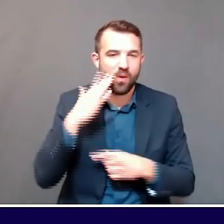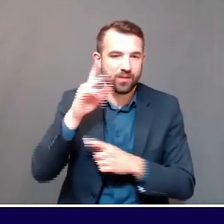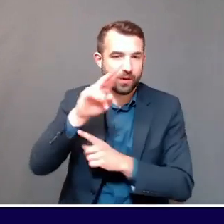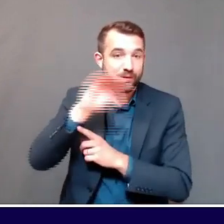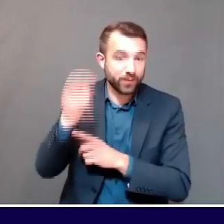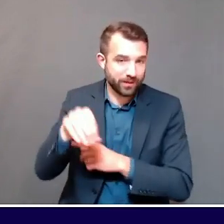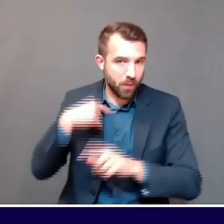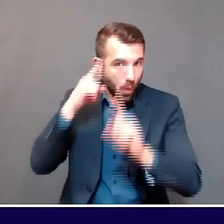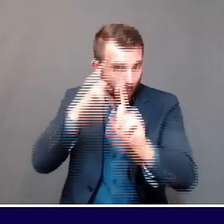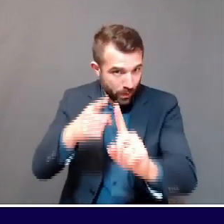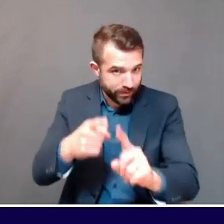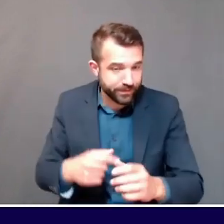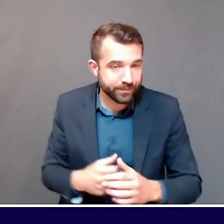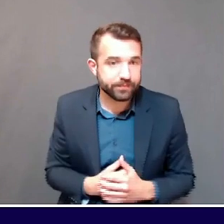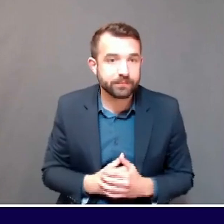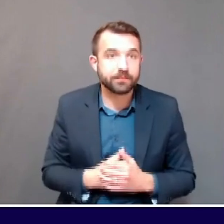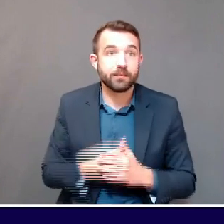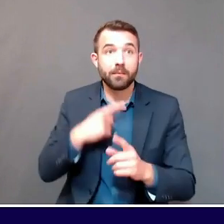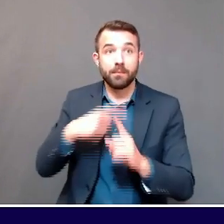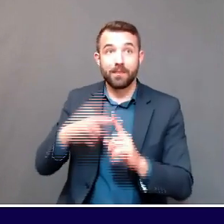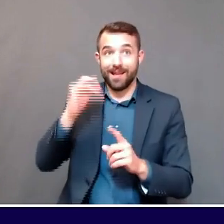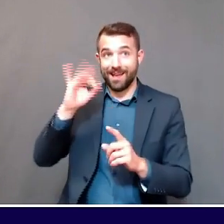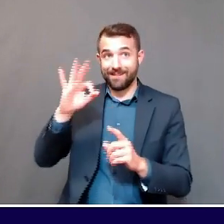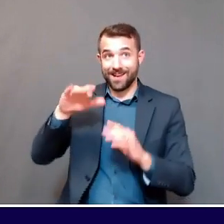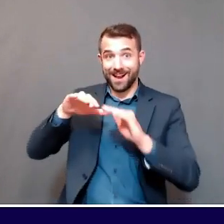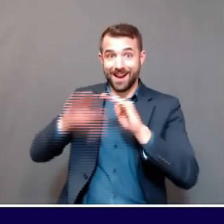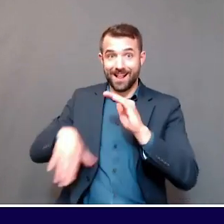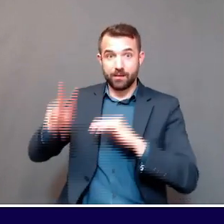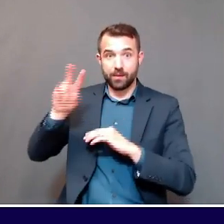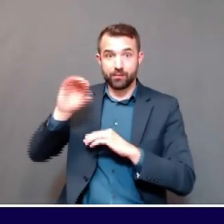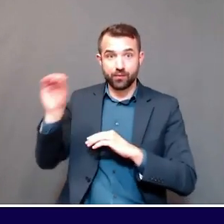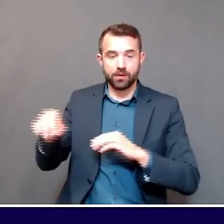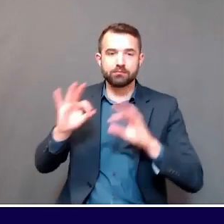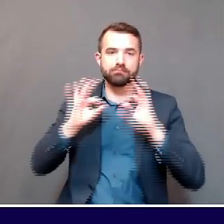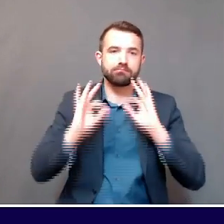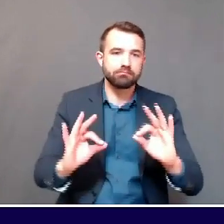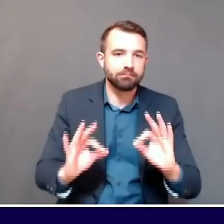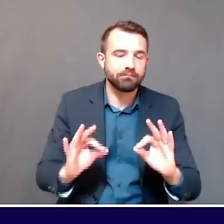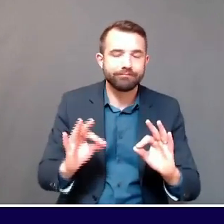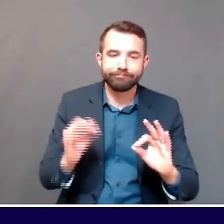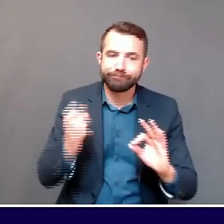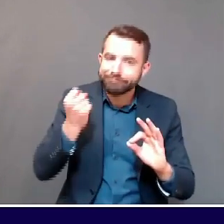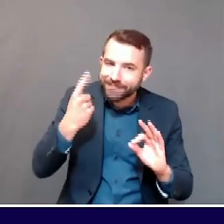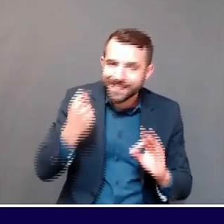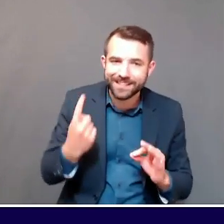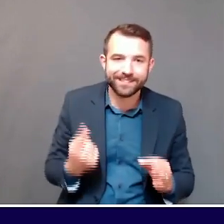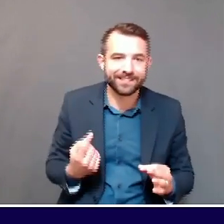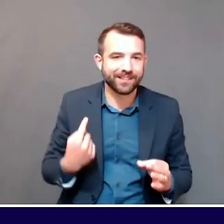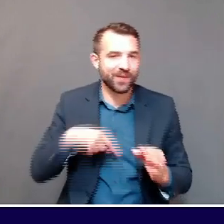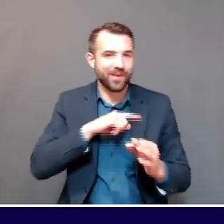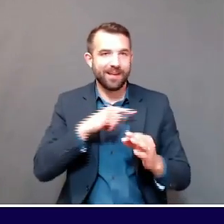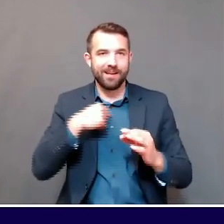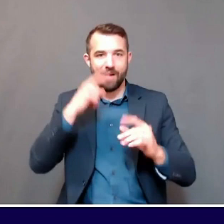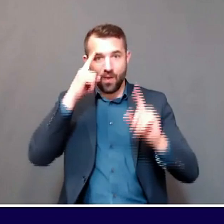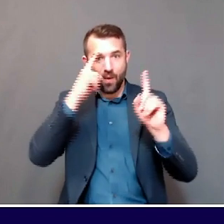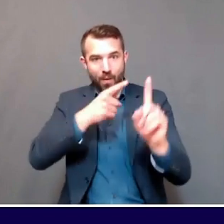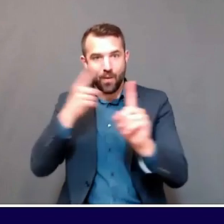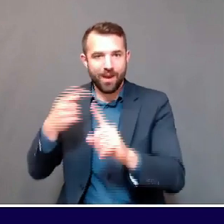aiming for. I'd like to go even lower if possible, but we're working on two things